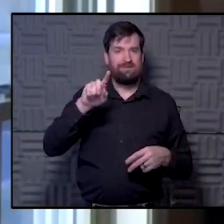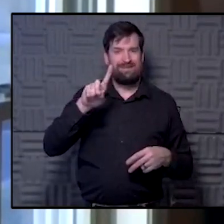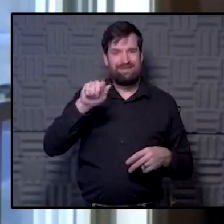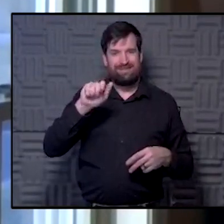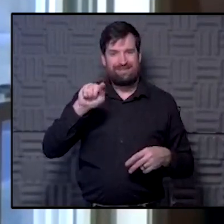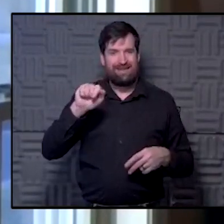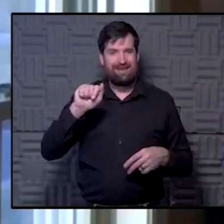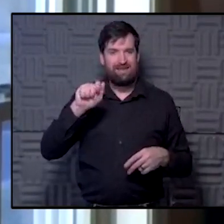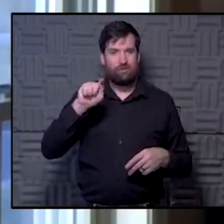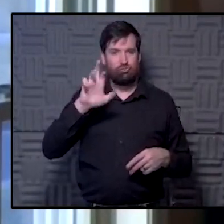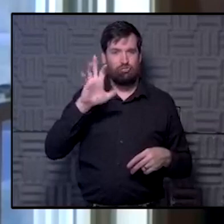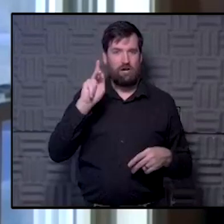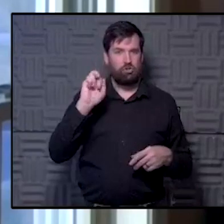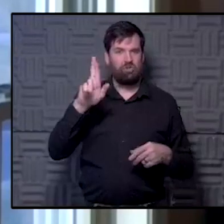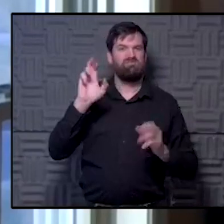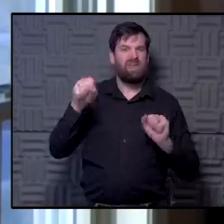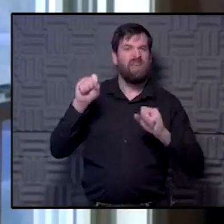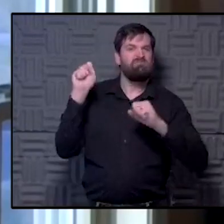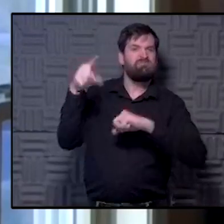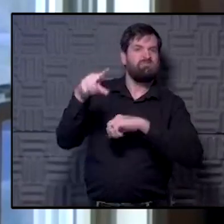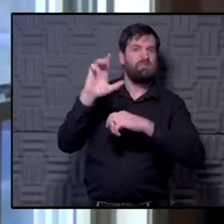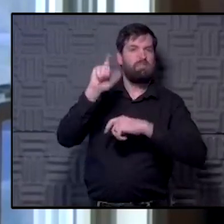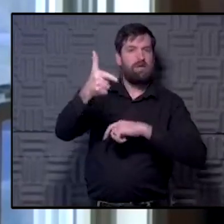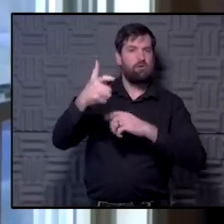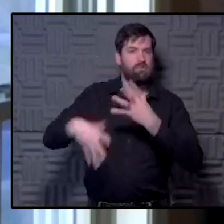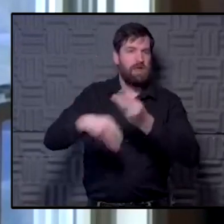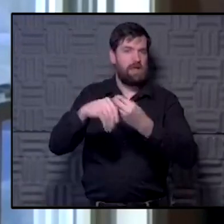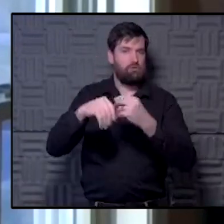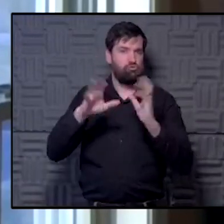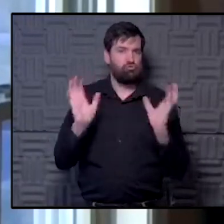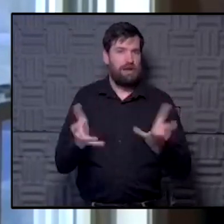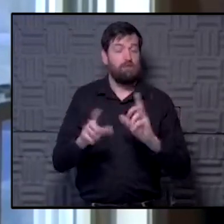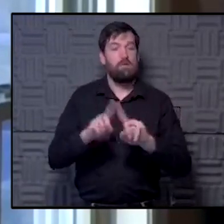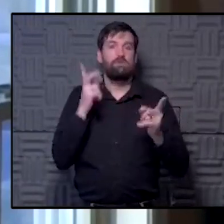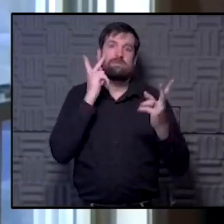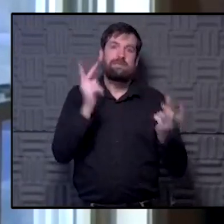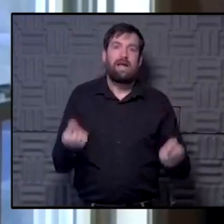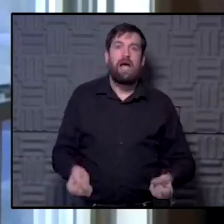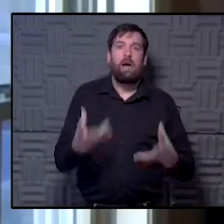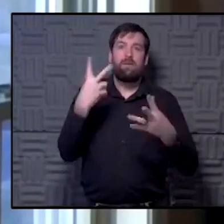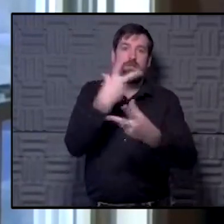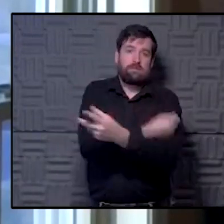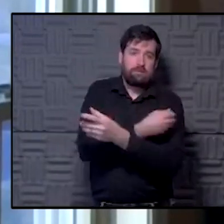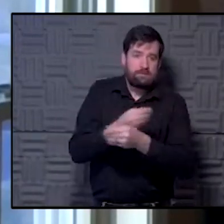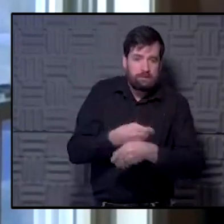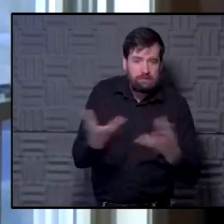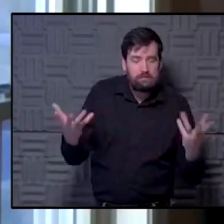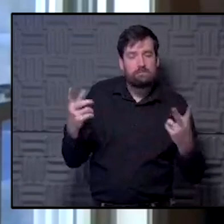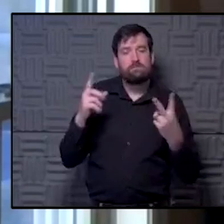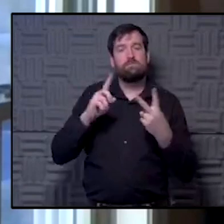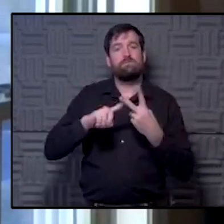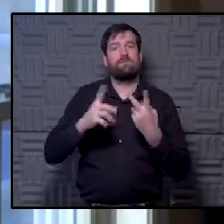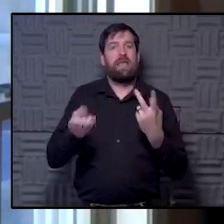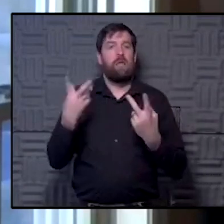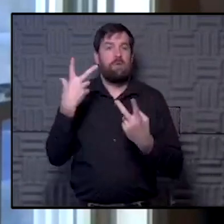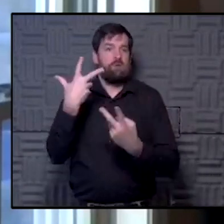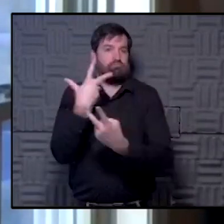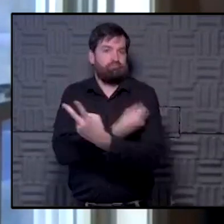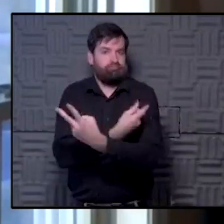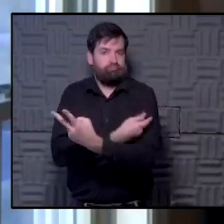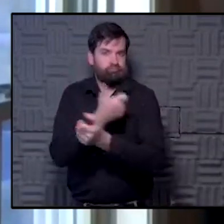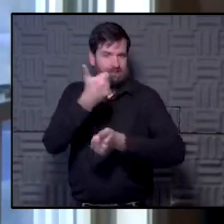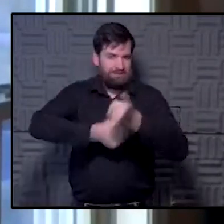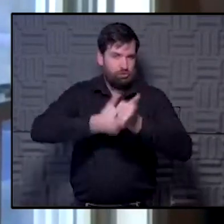later. But you can see how many vaccine doses have been distributed and how many have been administered by state.